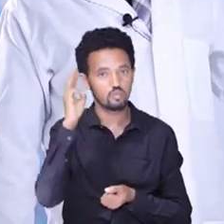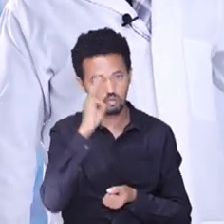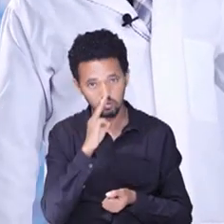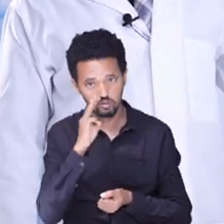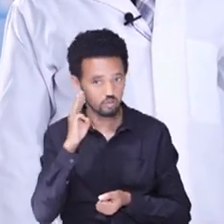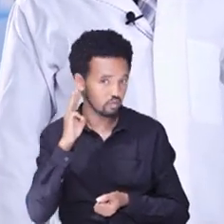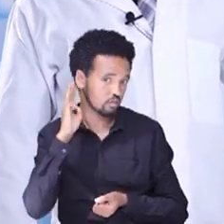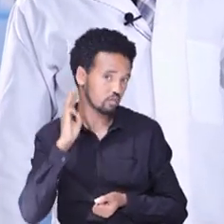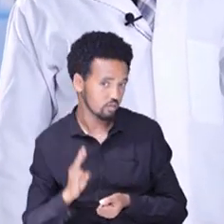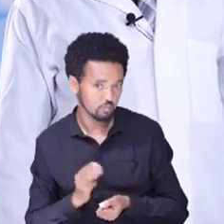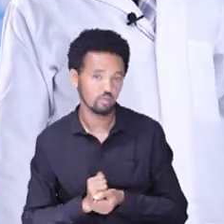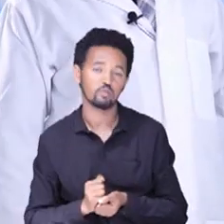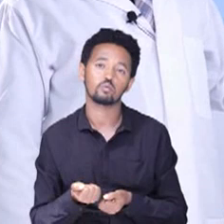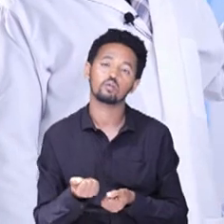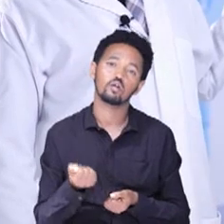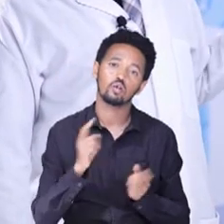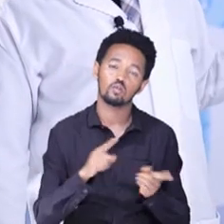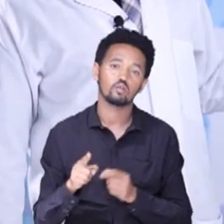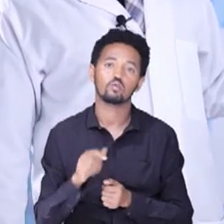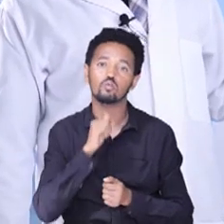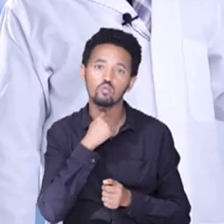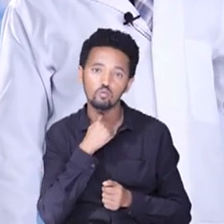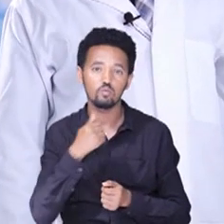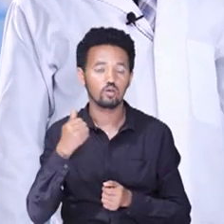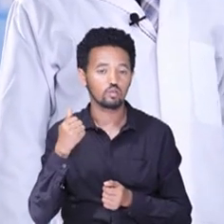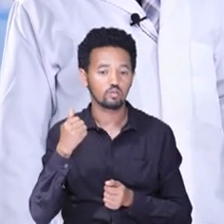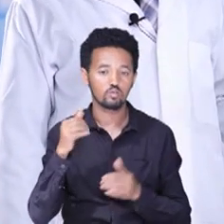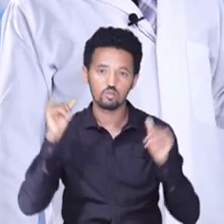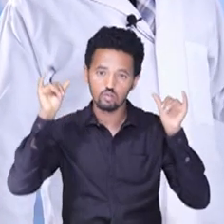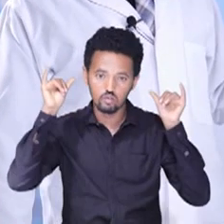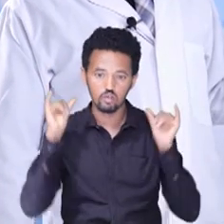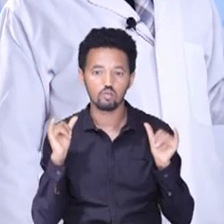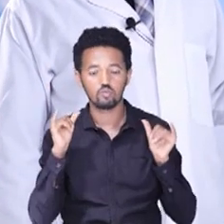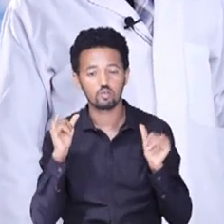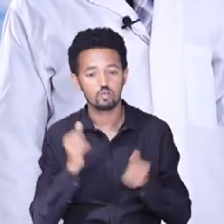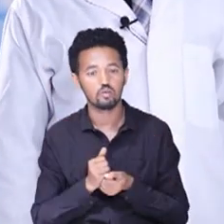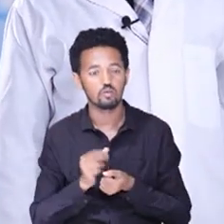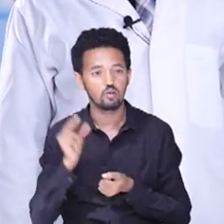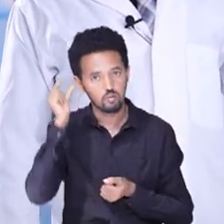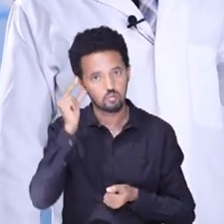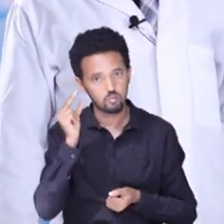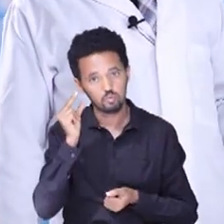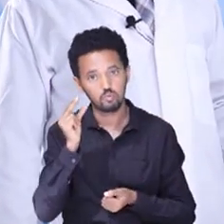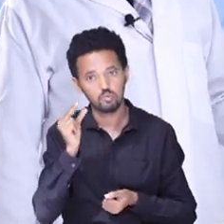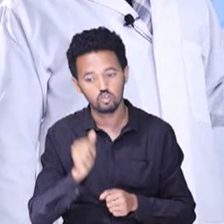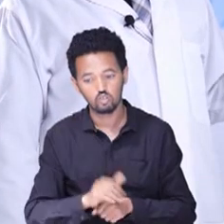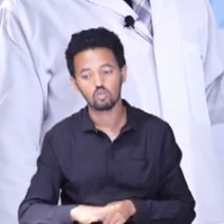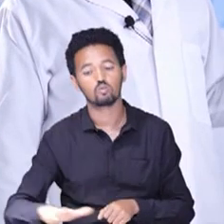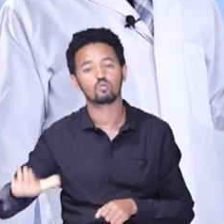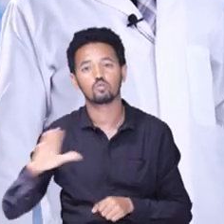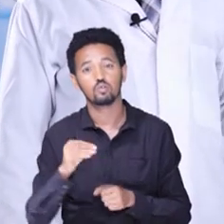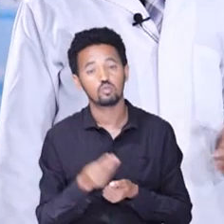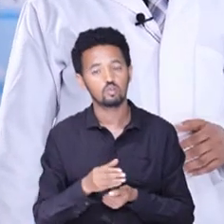Oromo Islamic Front, OIF, Afar Liberation Front, ALF, Benishangul Liberation Front, BLF,